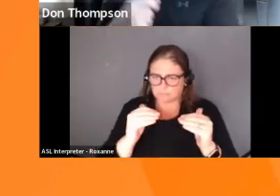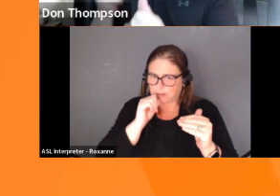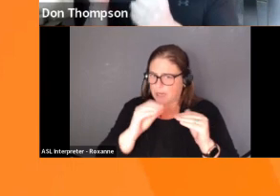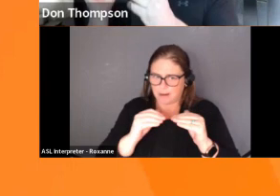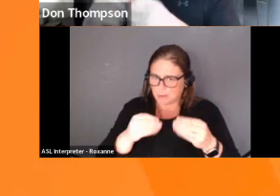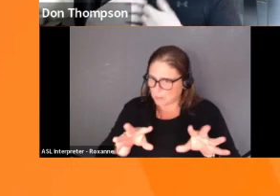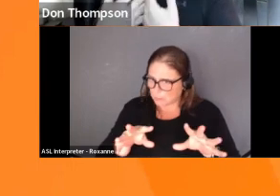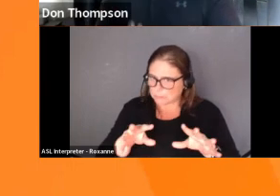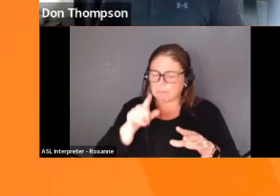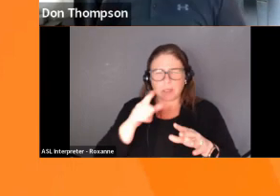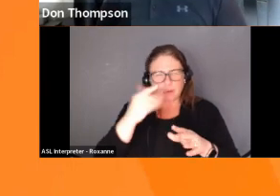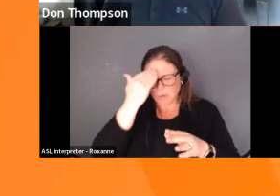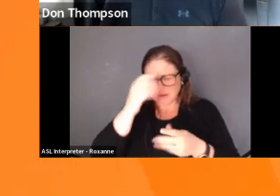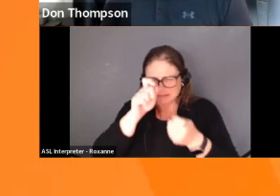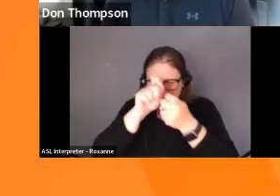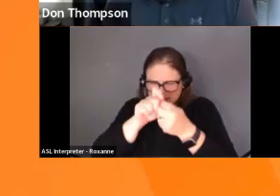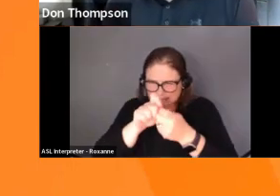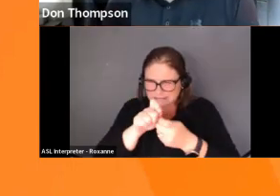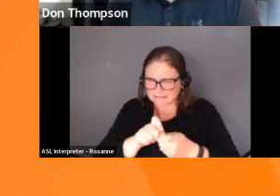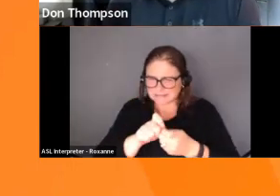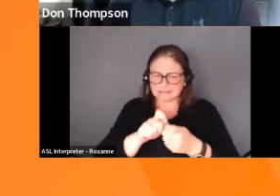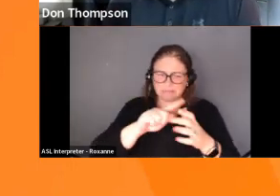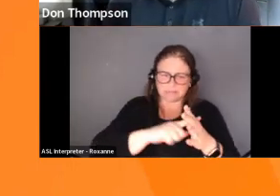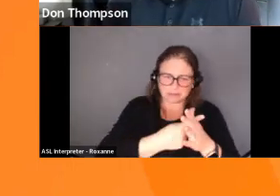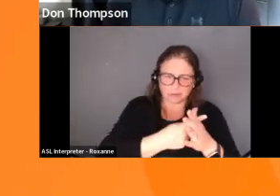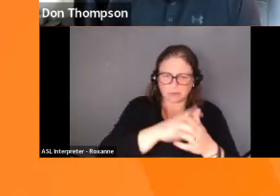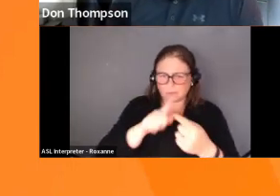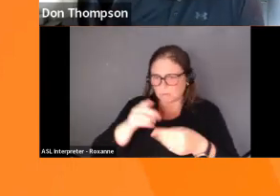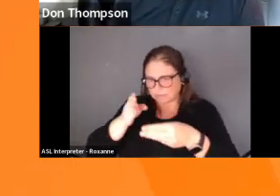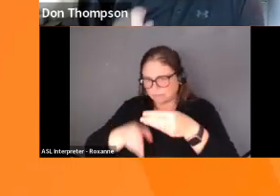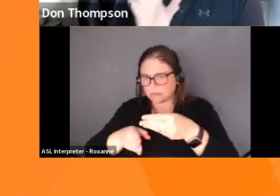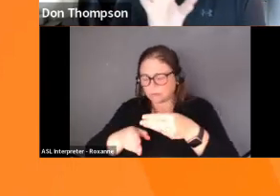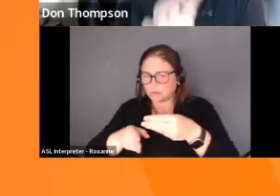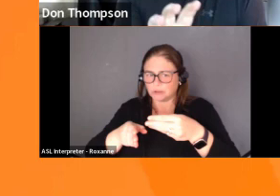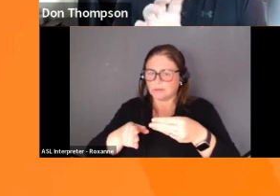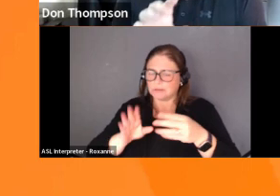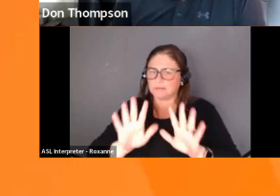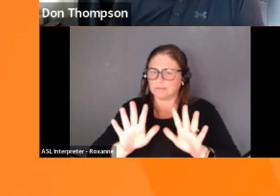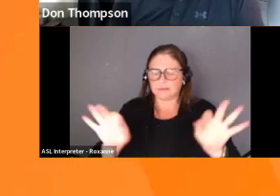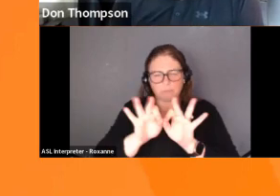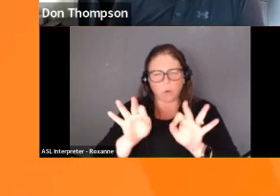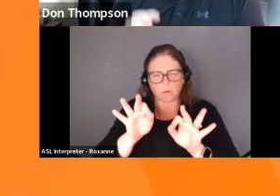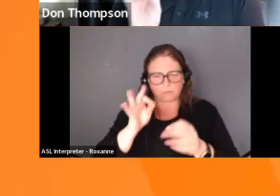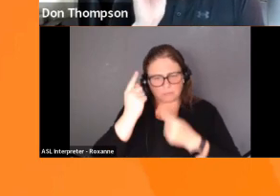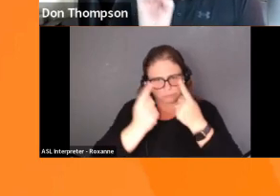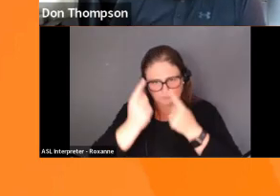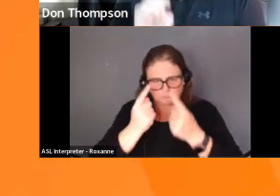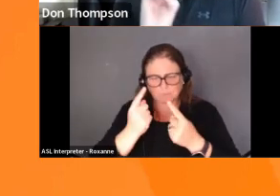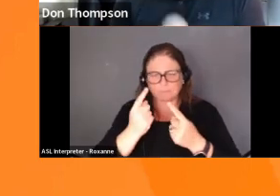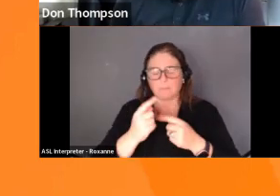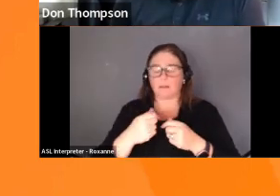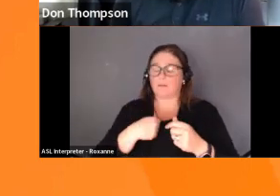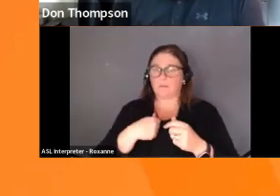and stickering and all the things you have to do to be successful. Okay, so I spent a lot of time talking with clients about